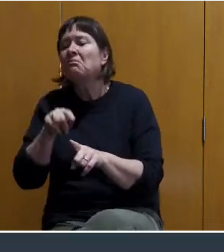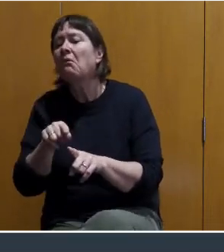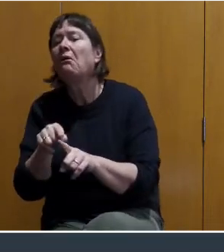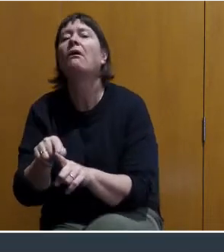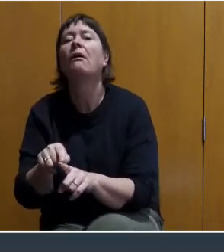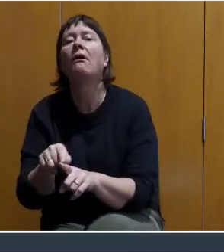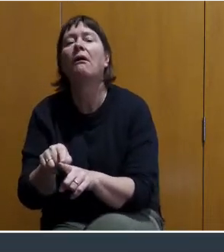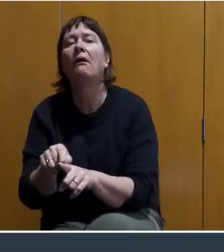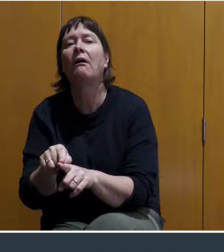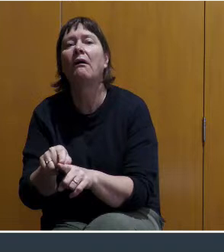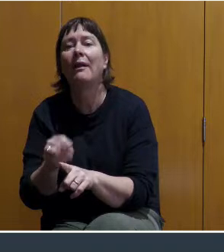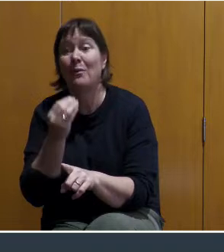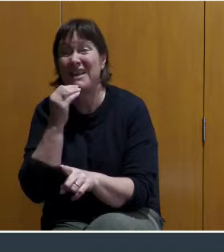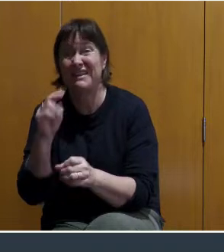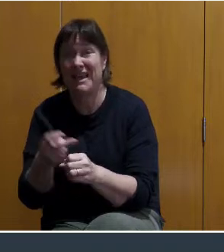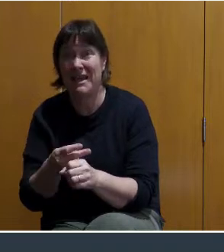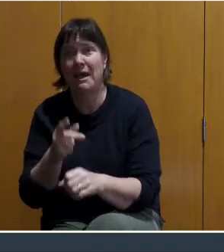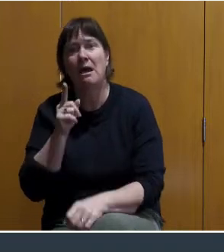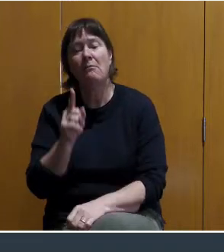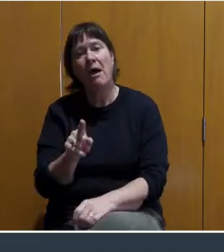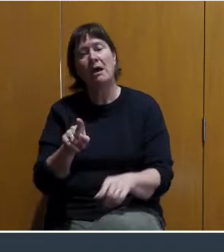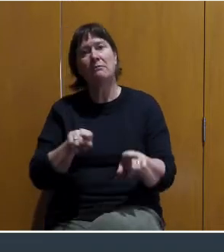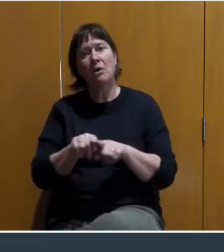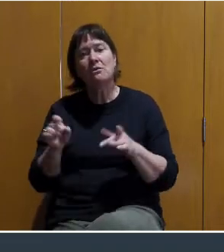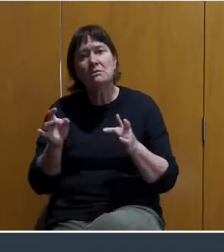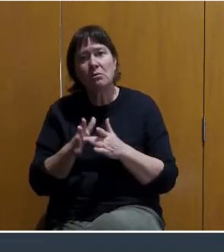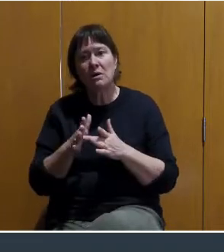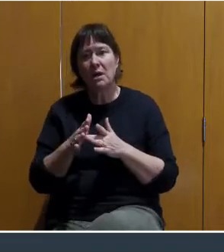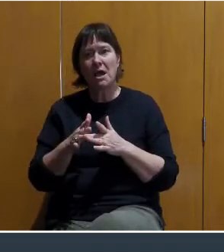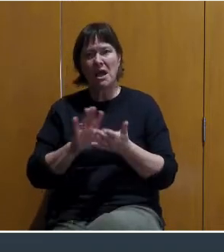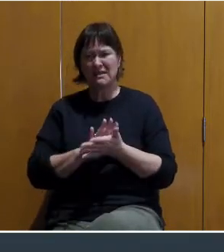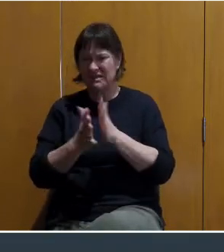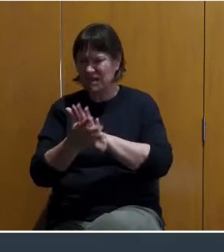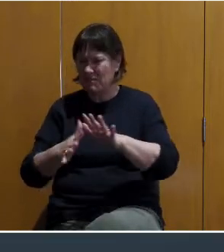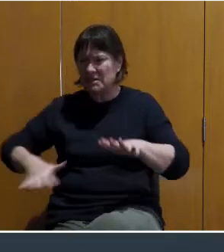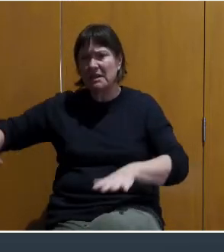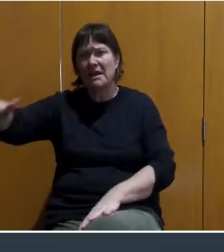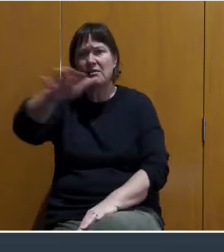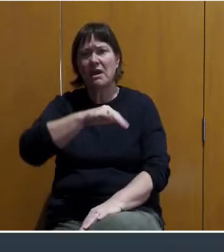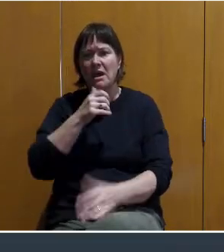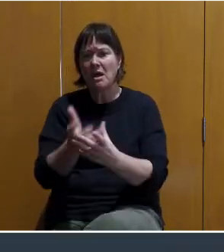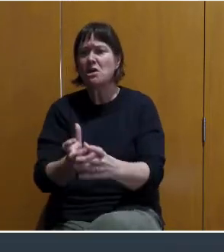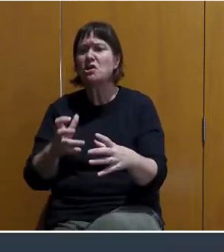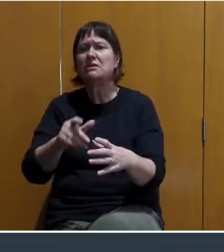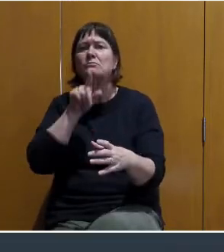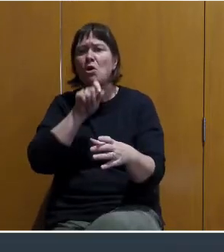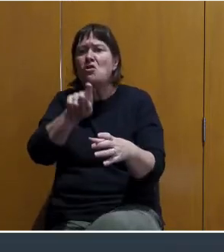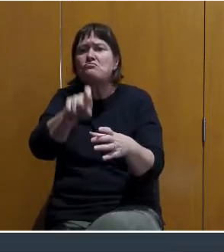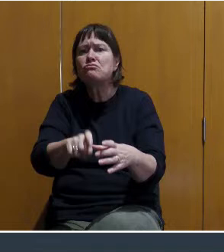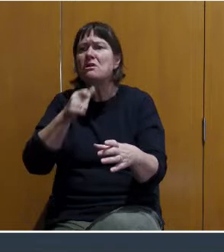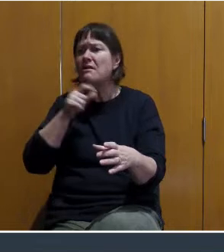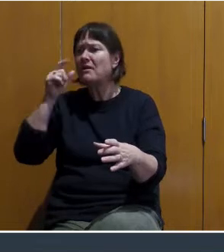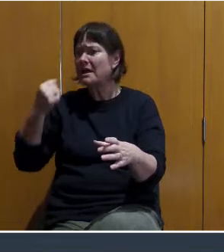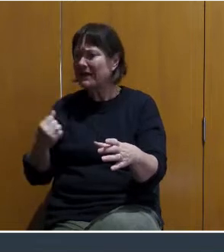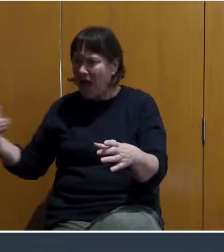just disturbance. It's any disturbance, a dog, a person, a vehicle, and the bird will leave the nest, and this can happen 10 or